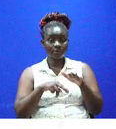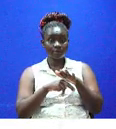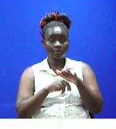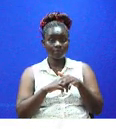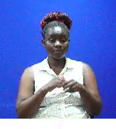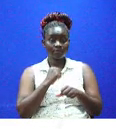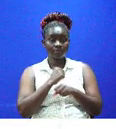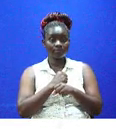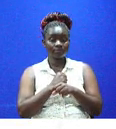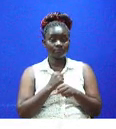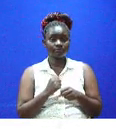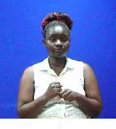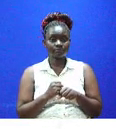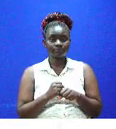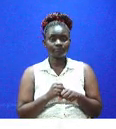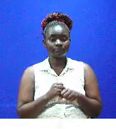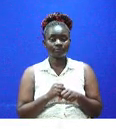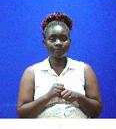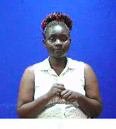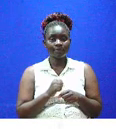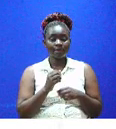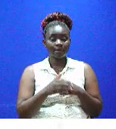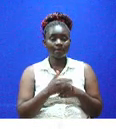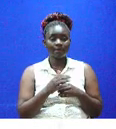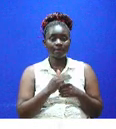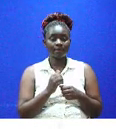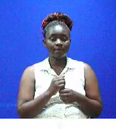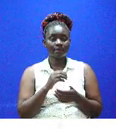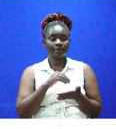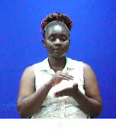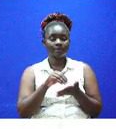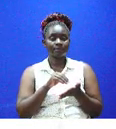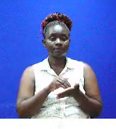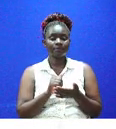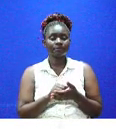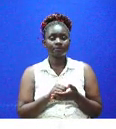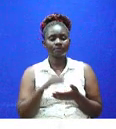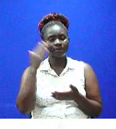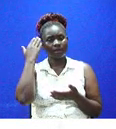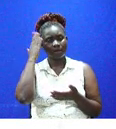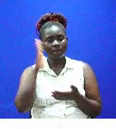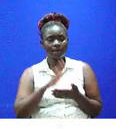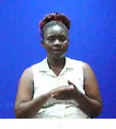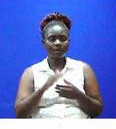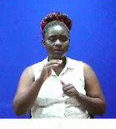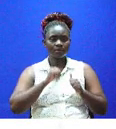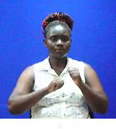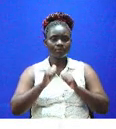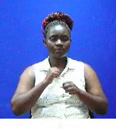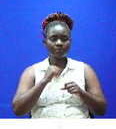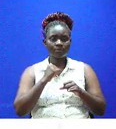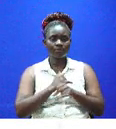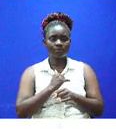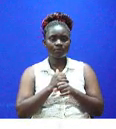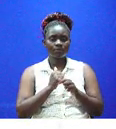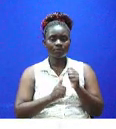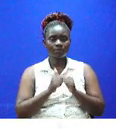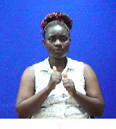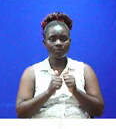They are working in daycare centers. They are working they are actually working with